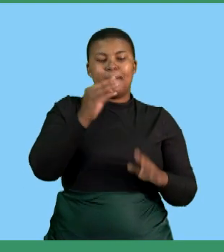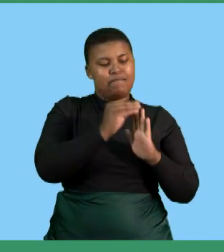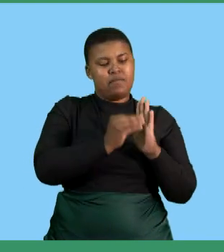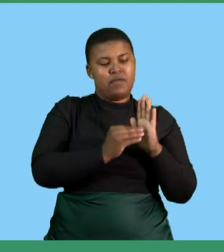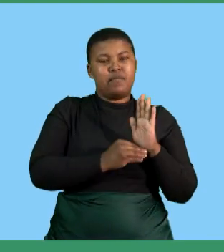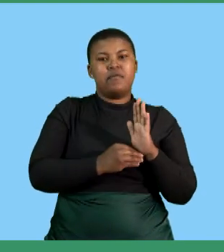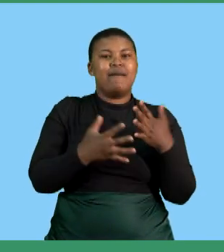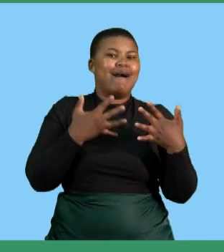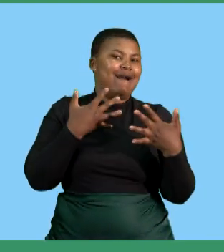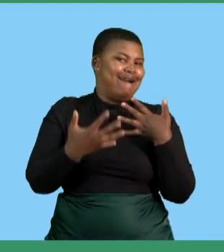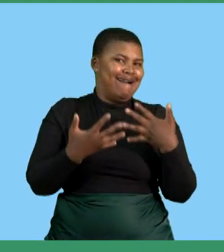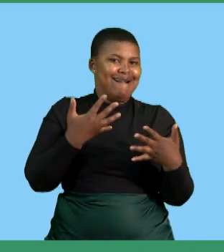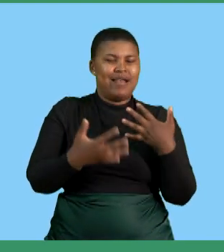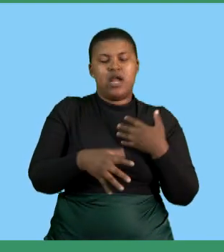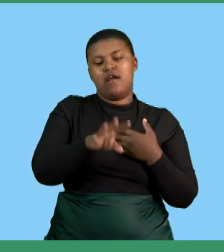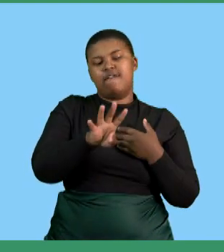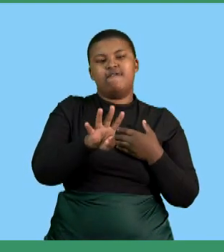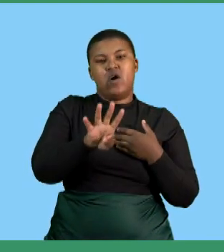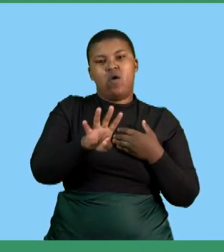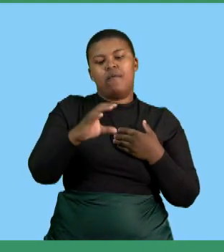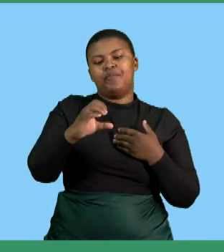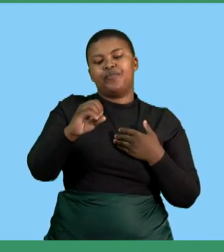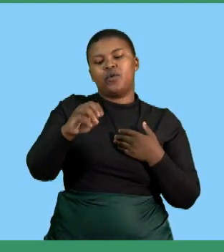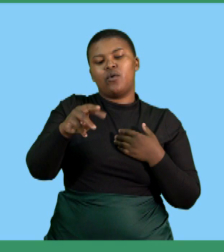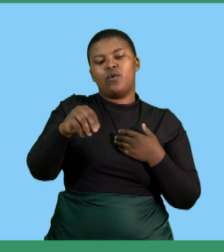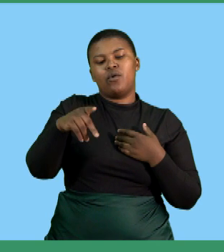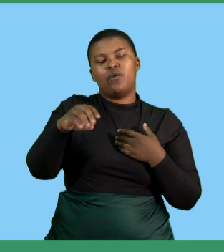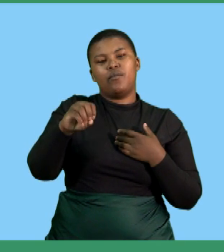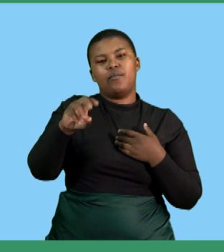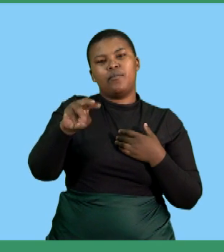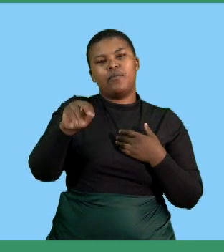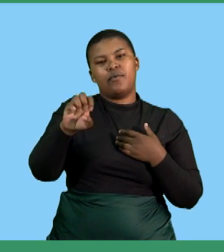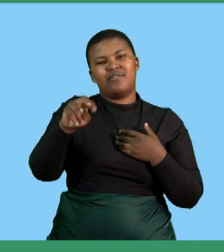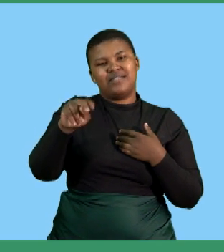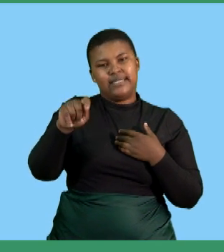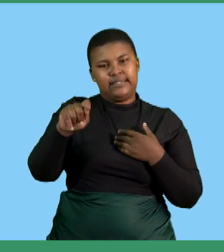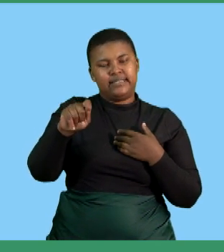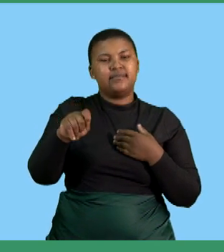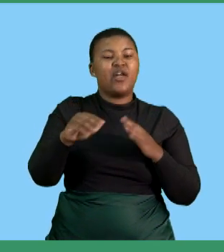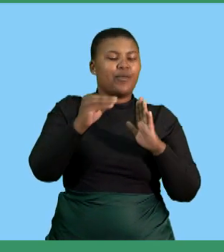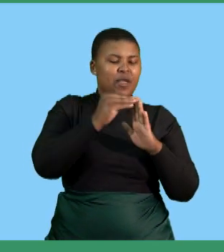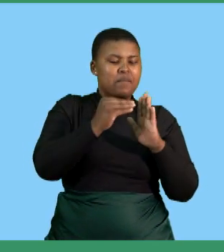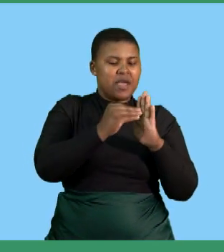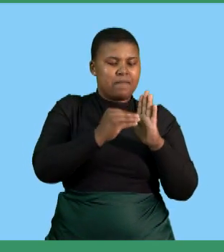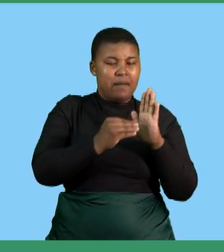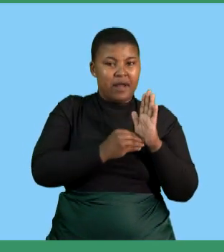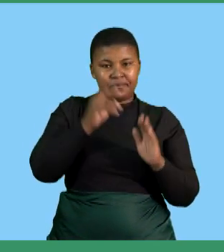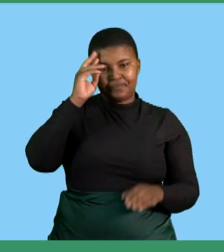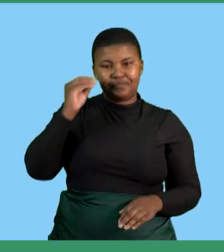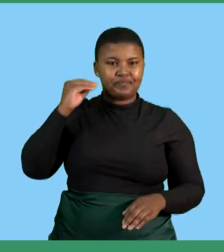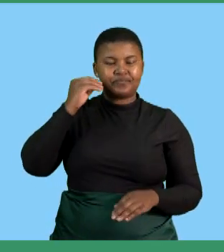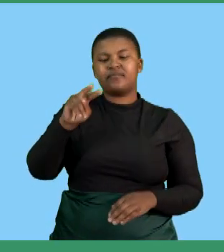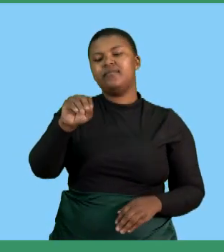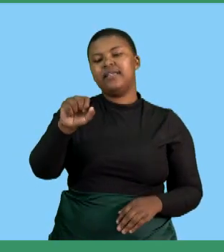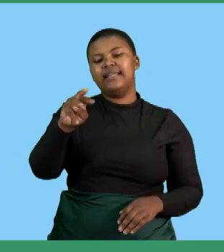of the macro environment. So the term name means it's only necessary to list the